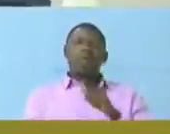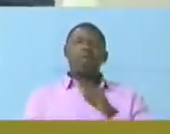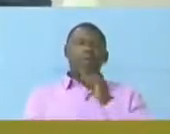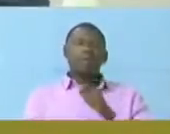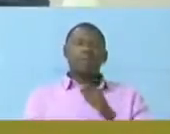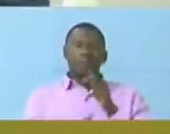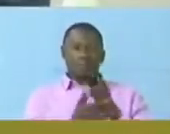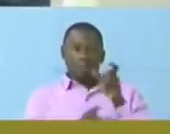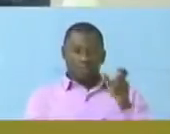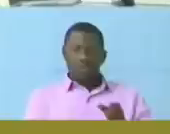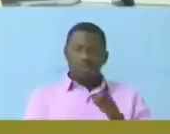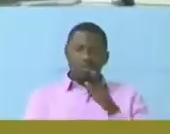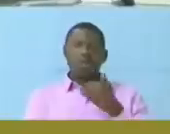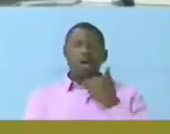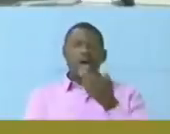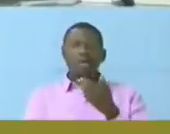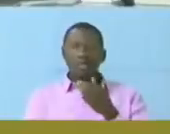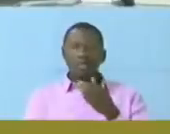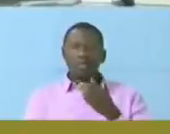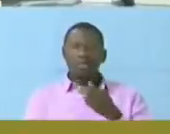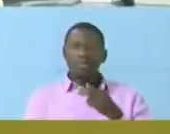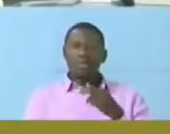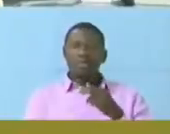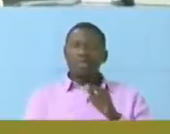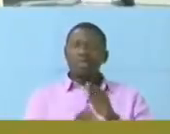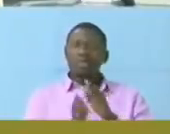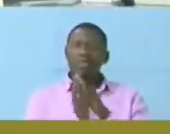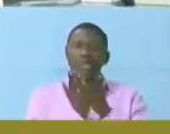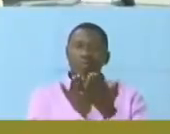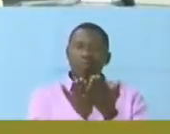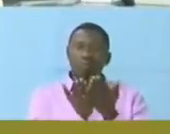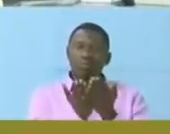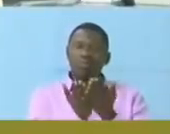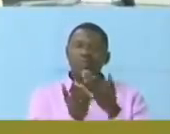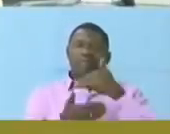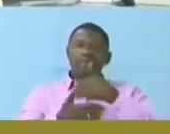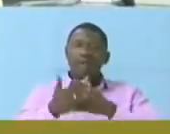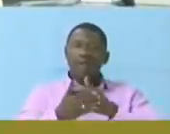from Bara. I have to submit that to the diary la Kabuna Bara.